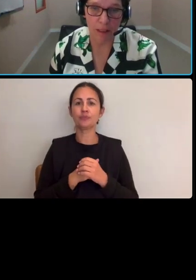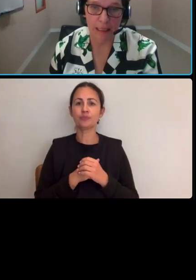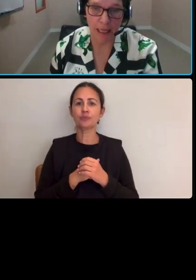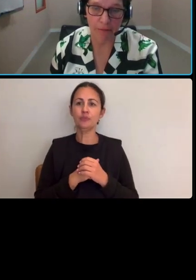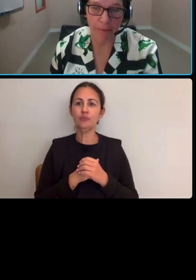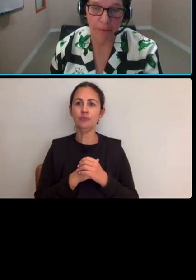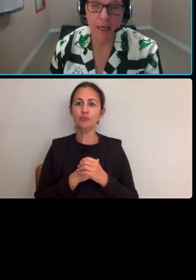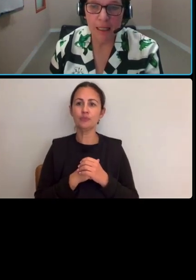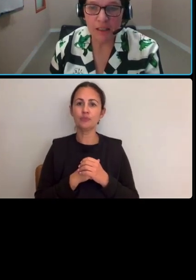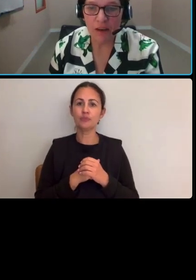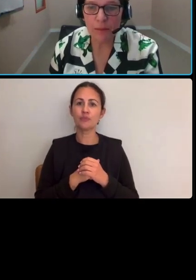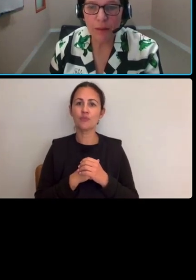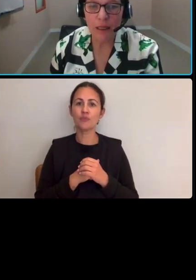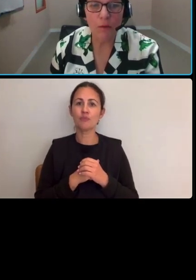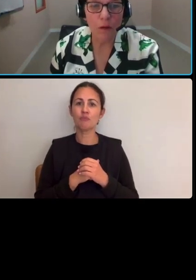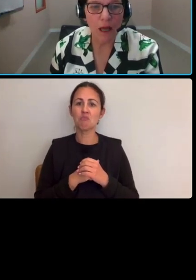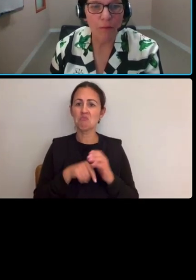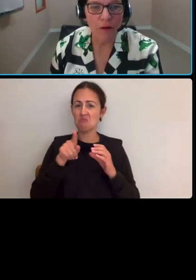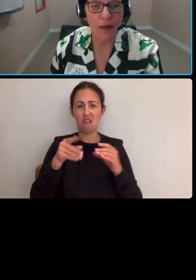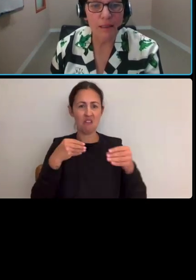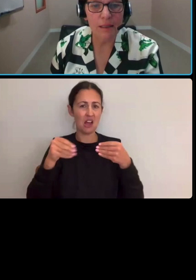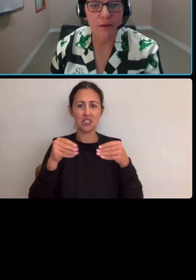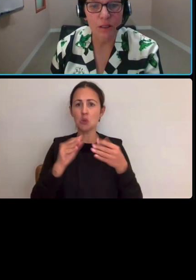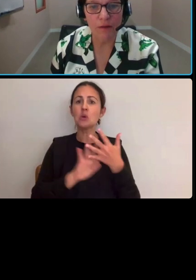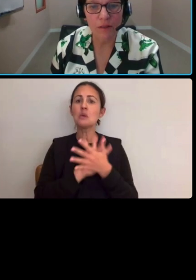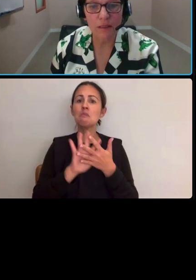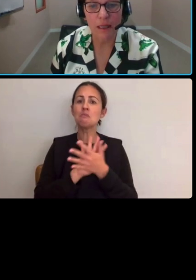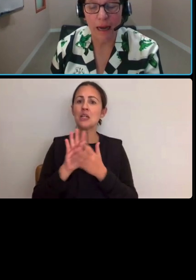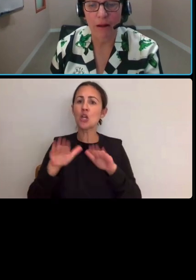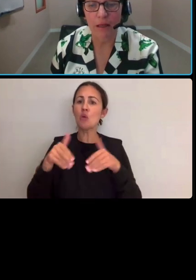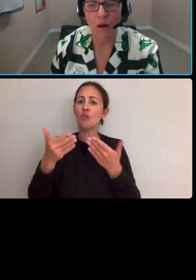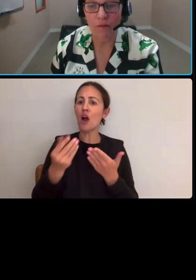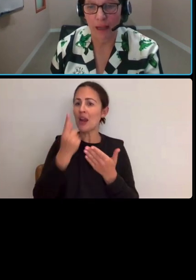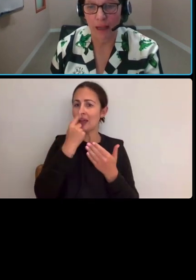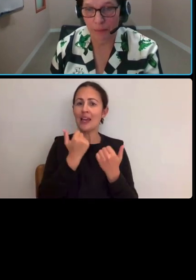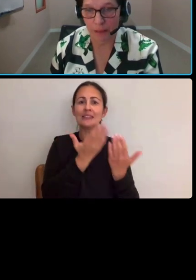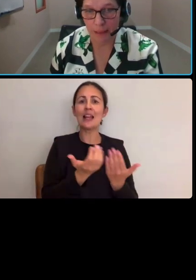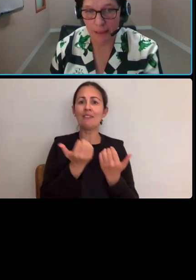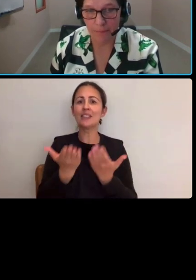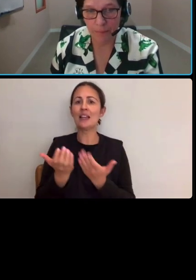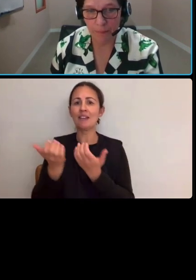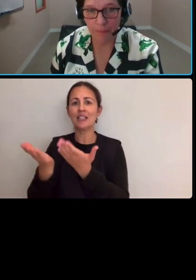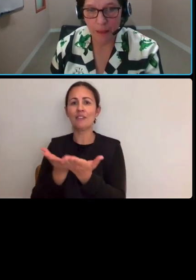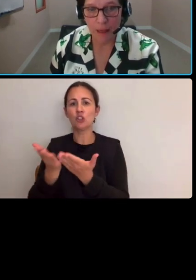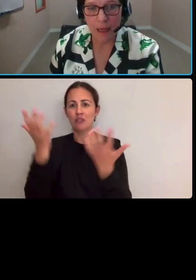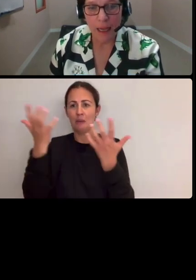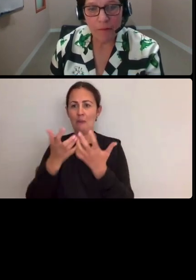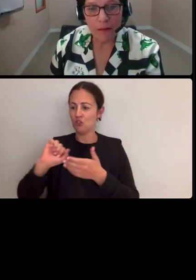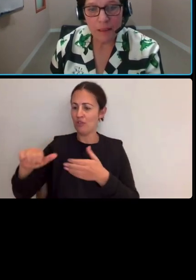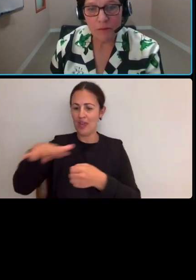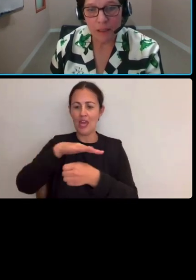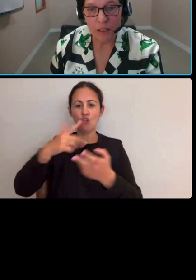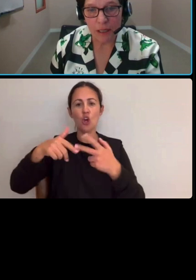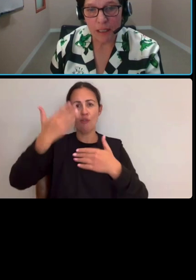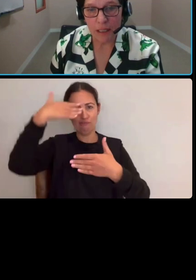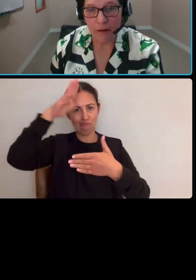service types within each category. This flexibility will help providers deliver services in areas of their expertise. Here